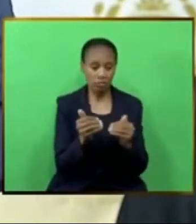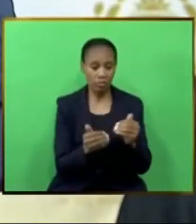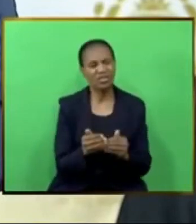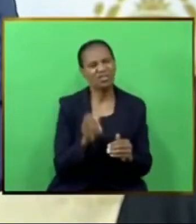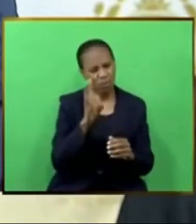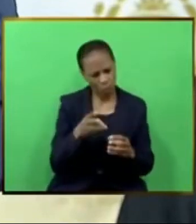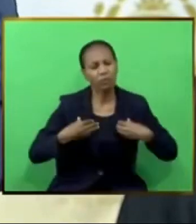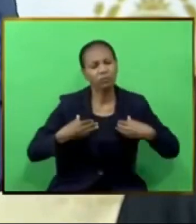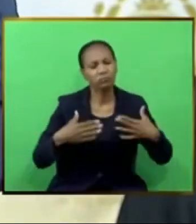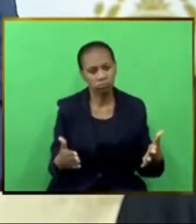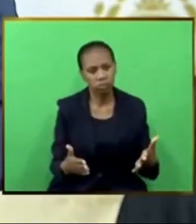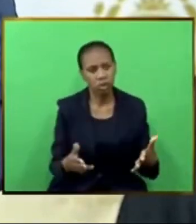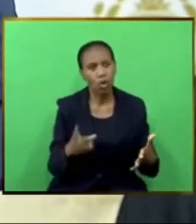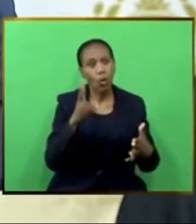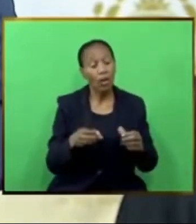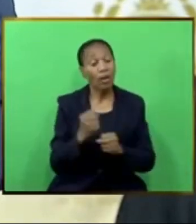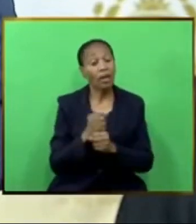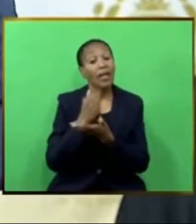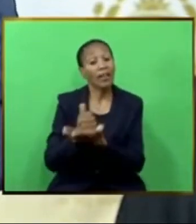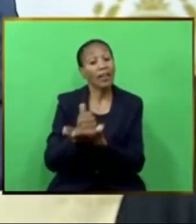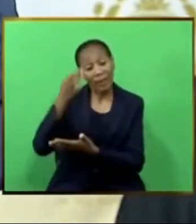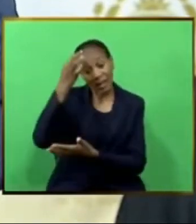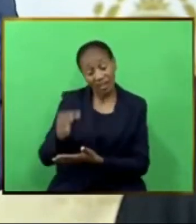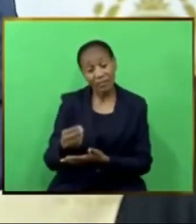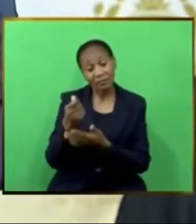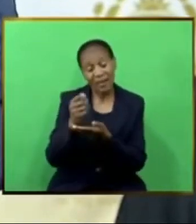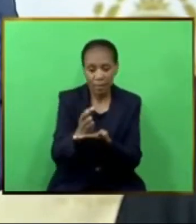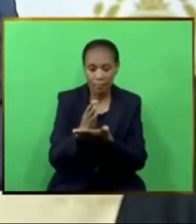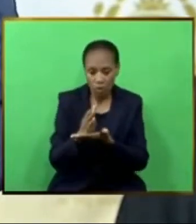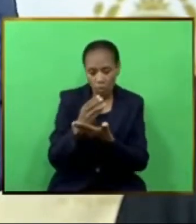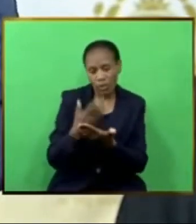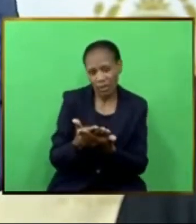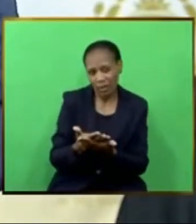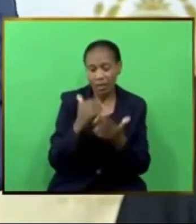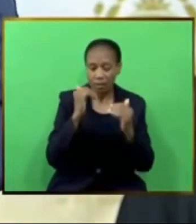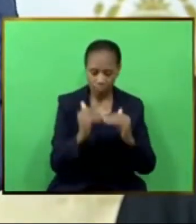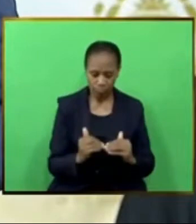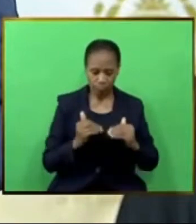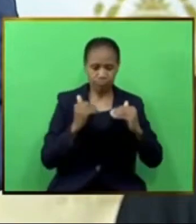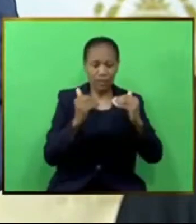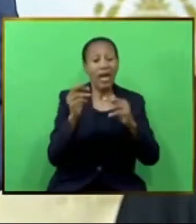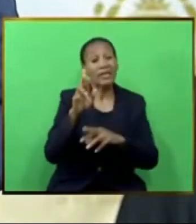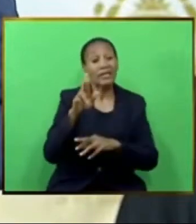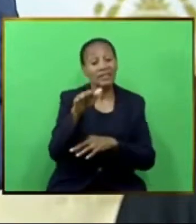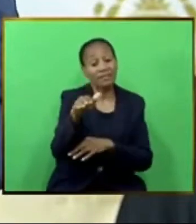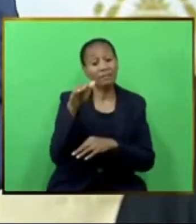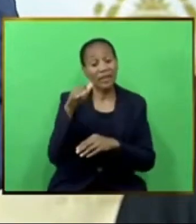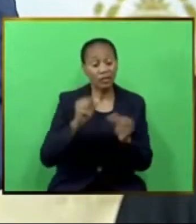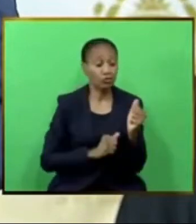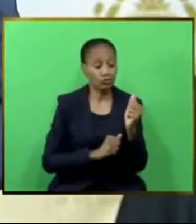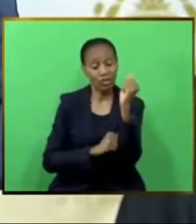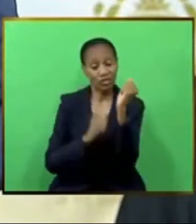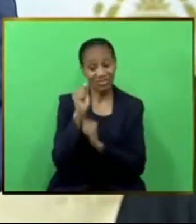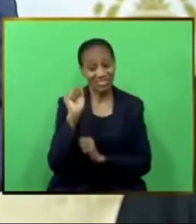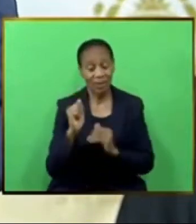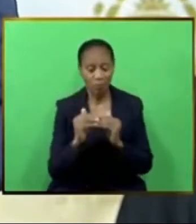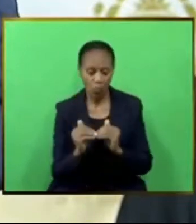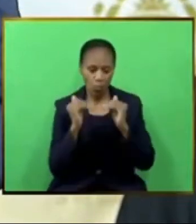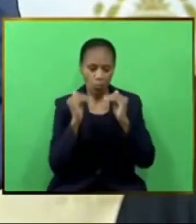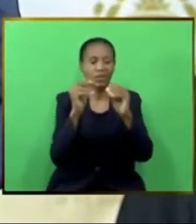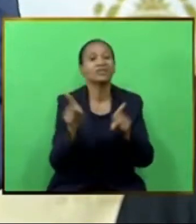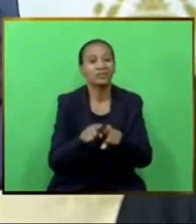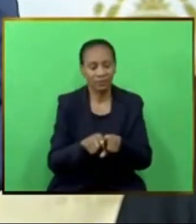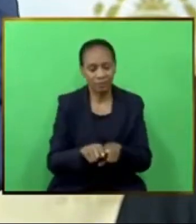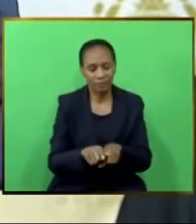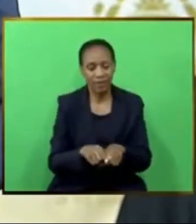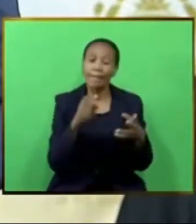introduced that will reduce government borrowing and improve the Reserve Bank's equity position. Ultimately,